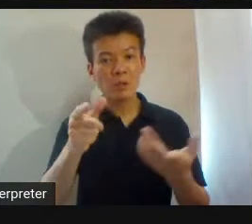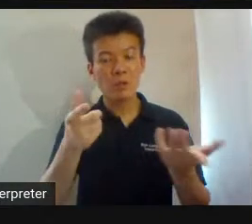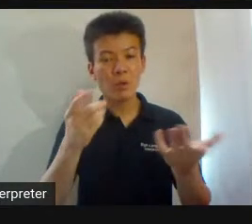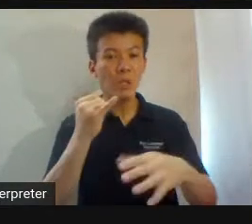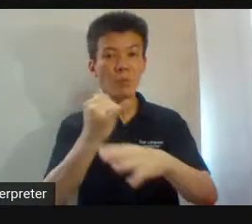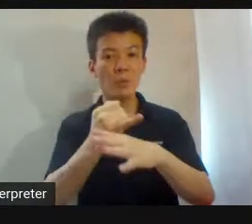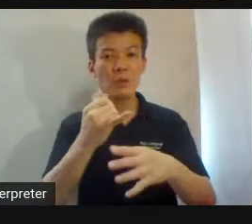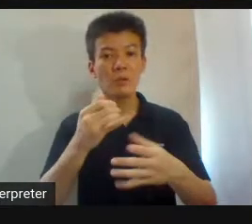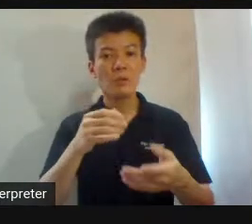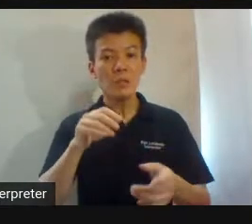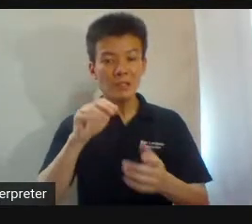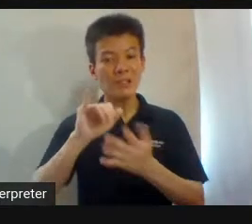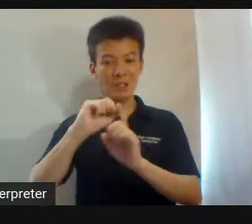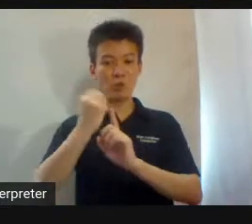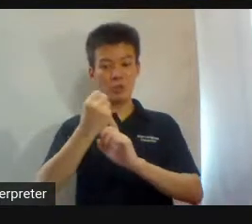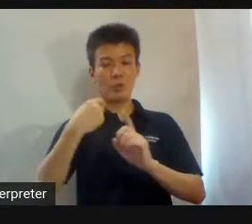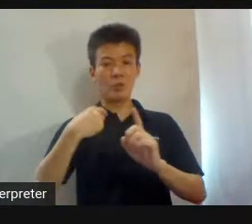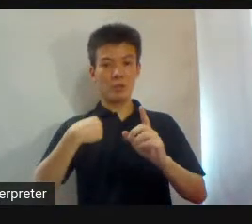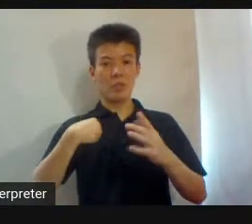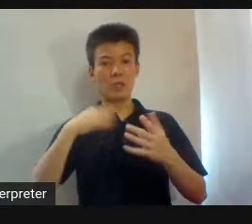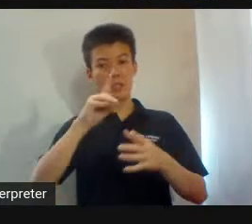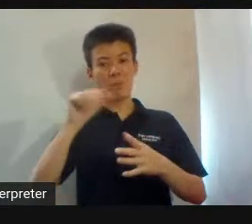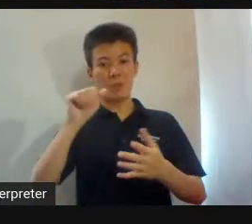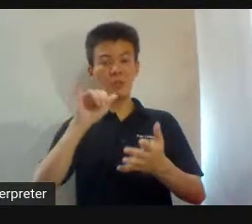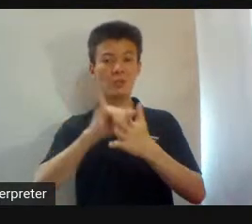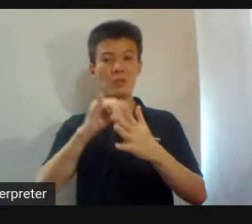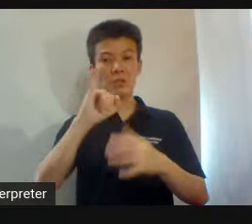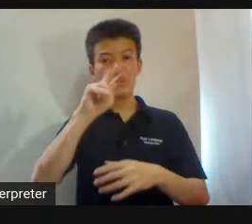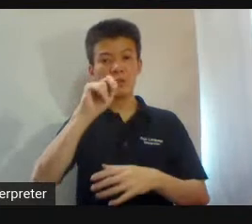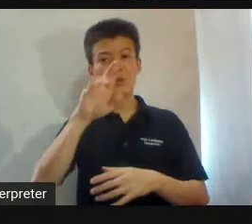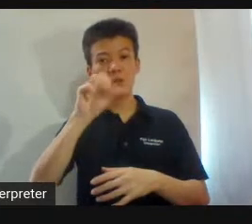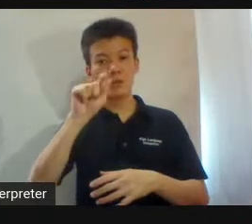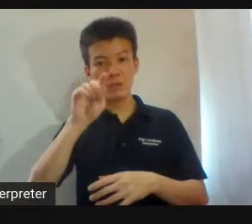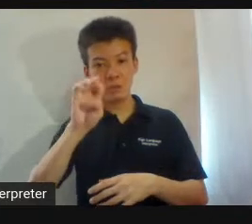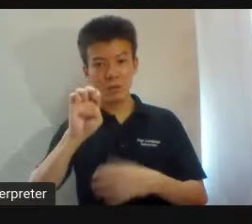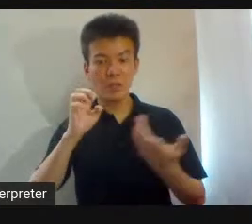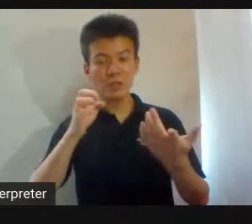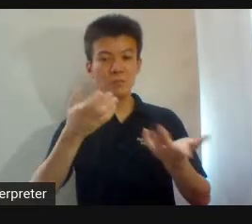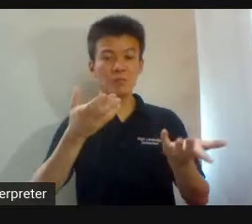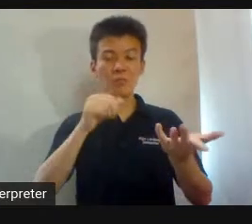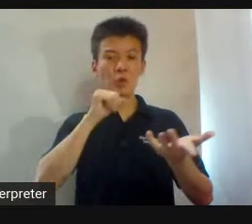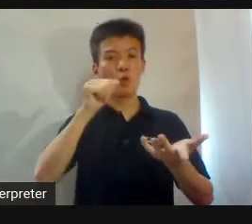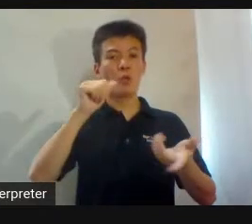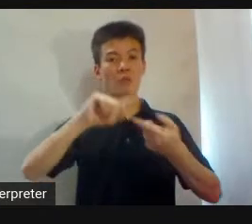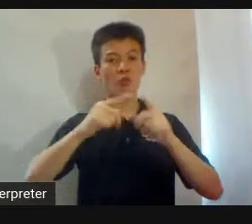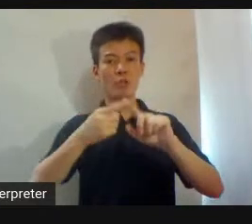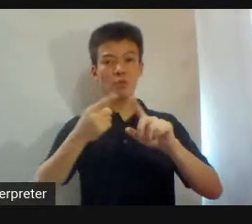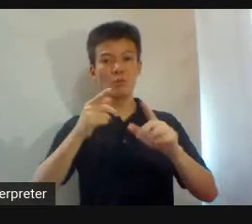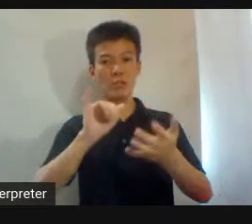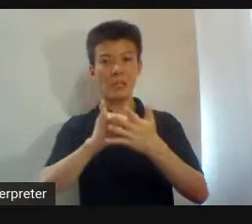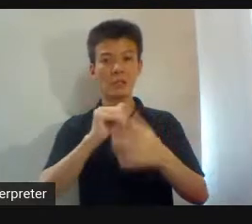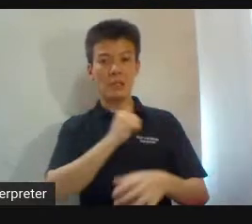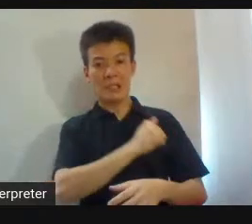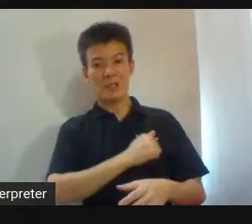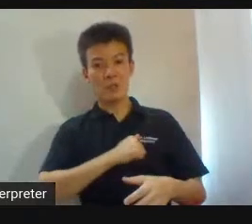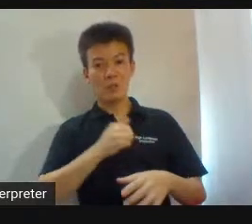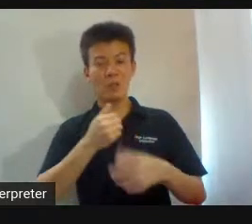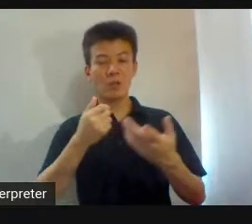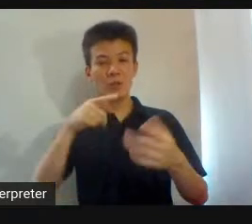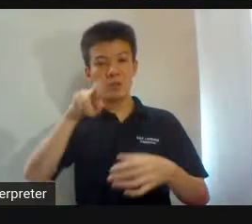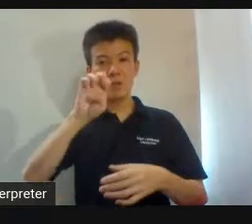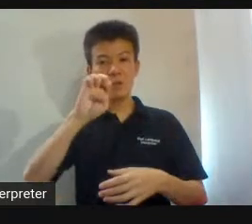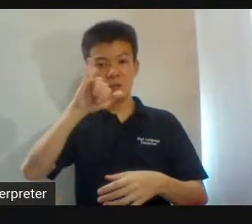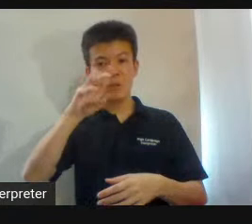It's society that is disabling. It's infrastructure that is not friendly. It is attitudes of prejudice,